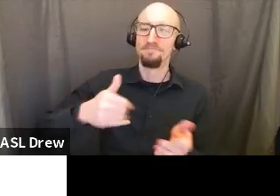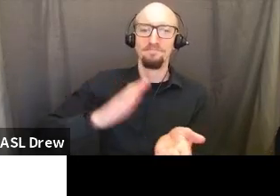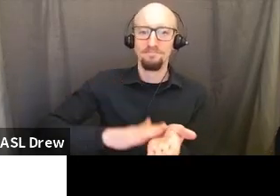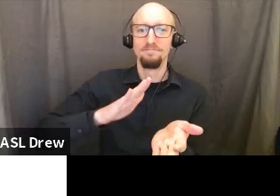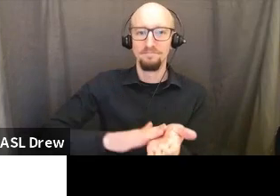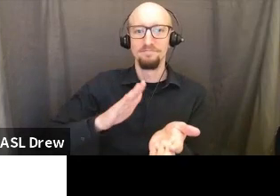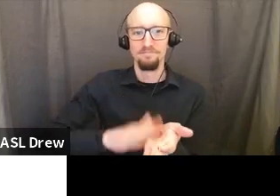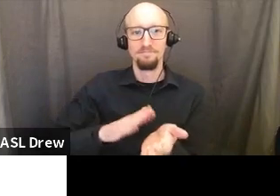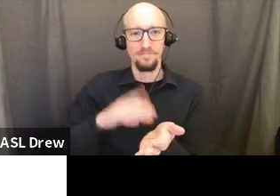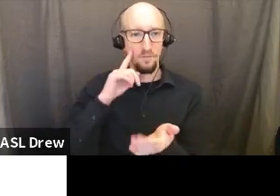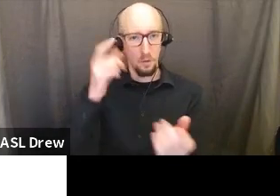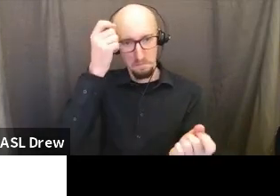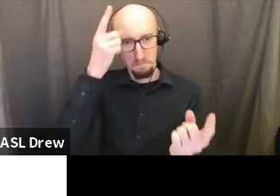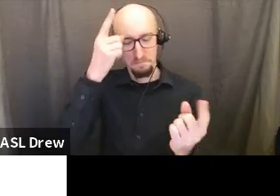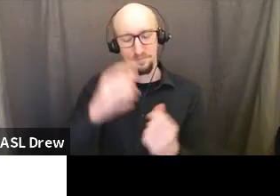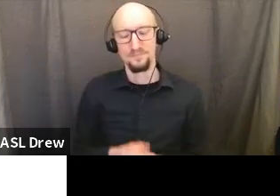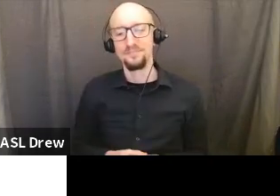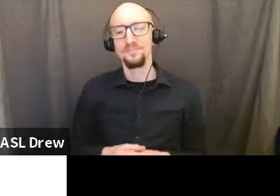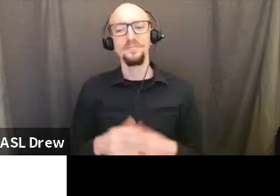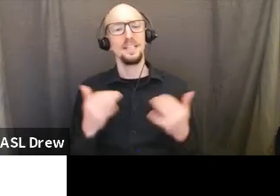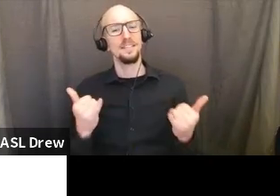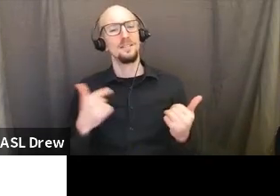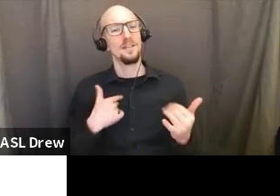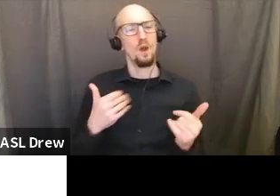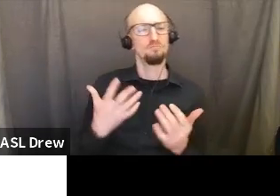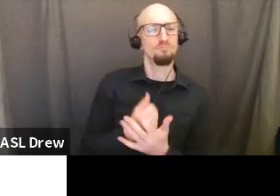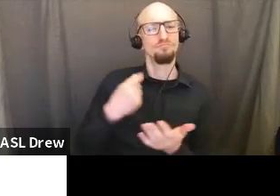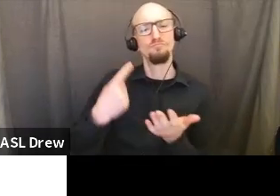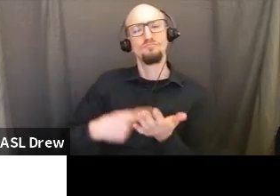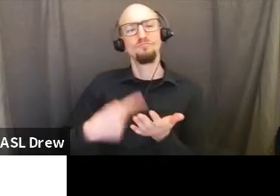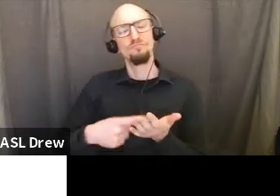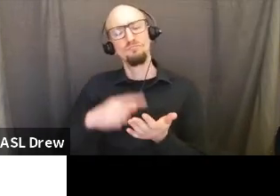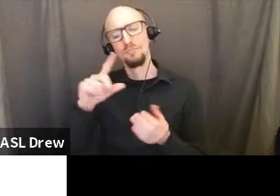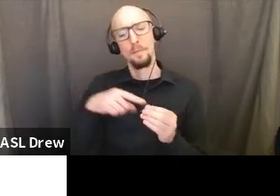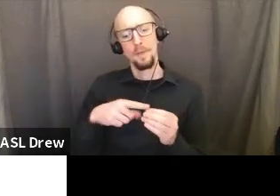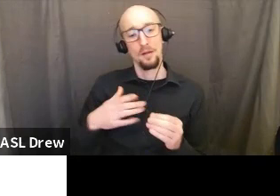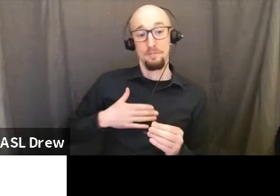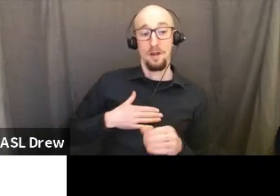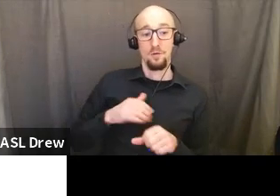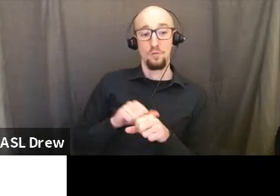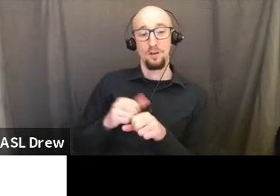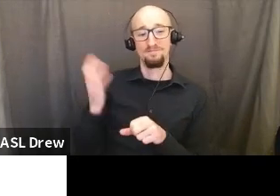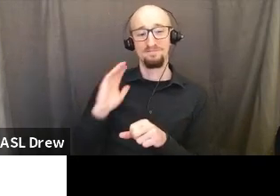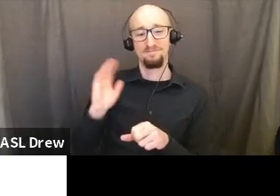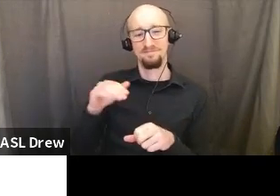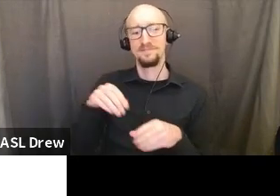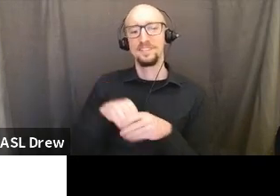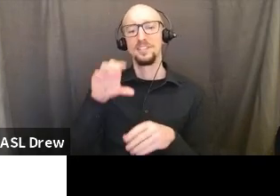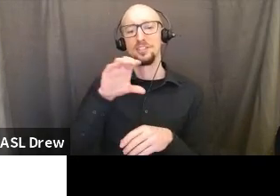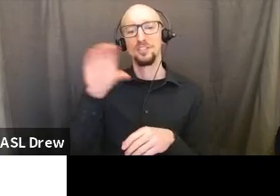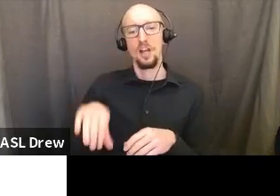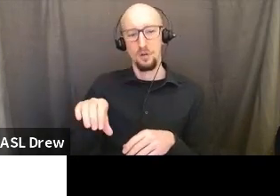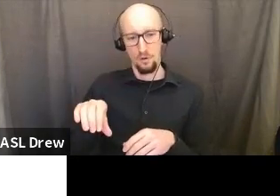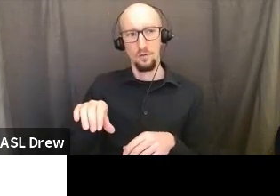to talk for a couple minutes about some work that I did in Chicago a little more than